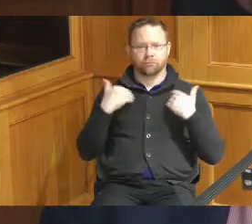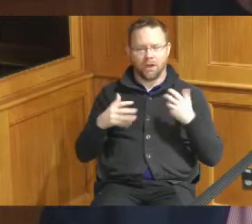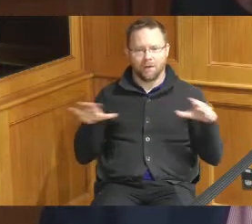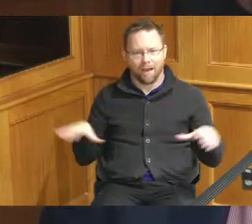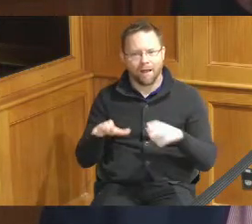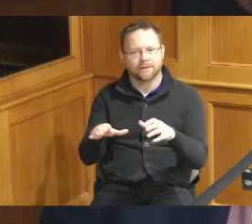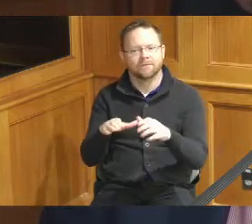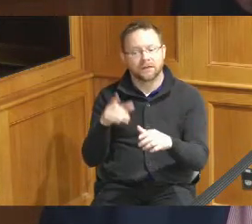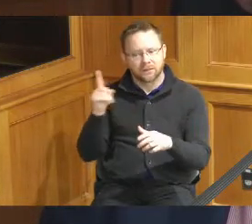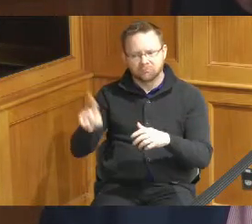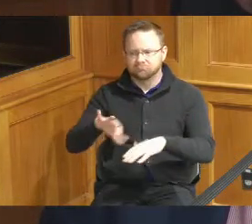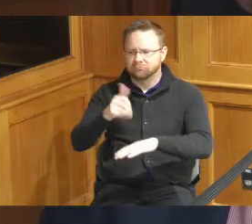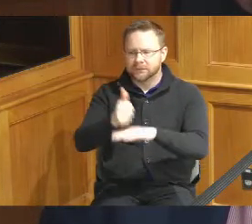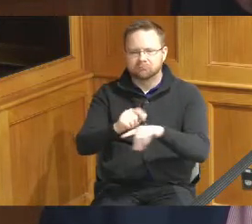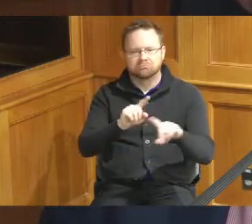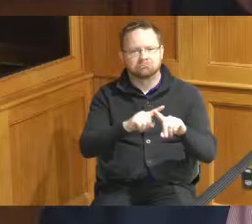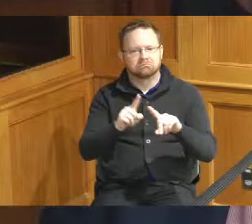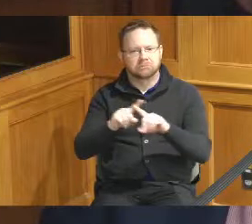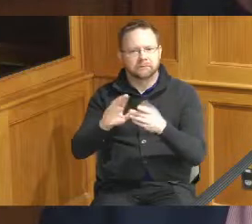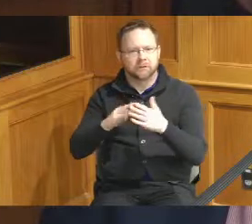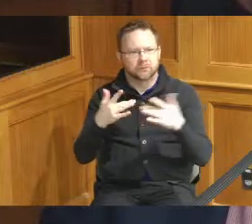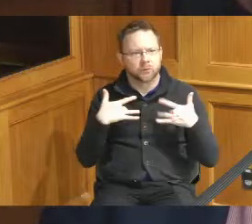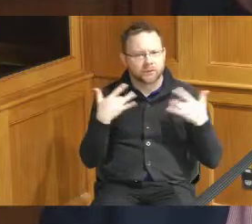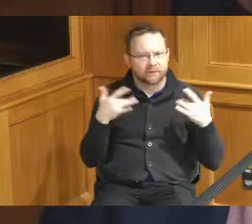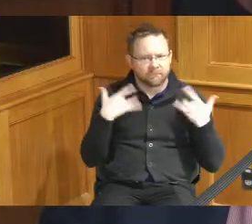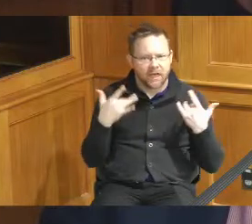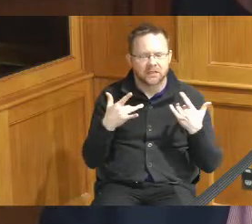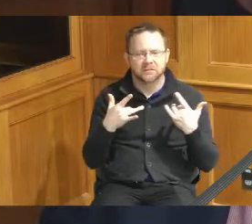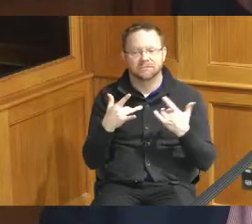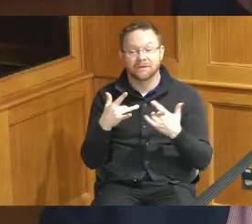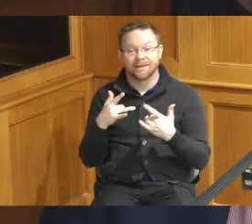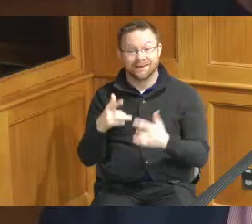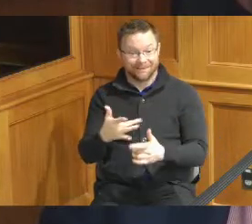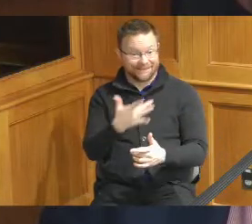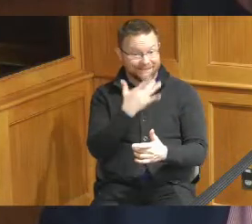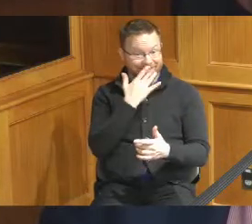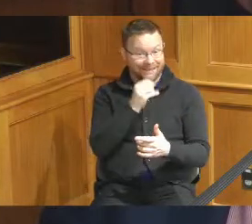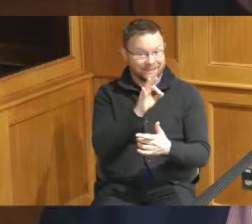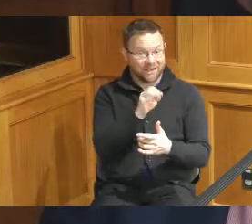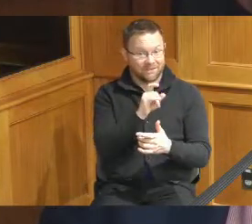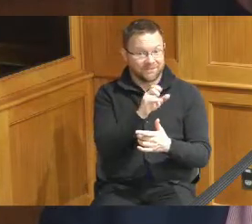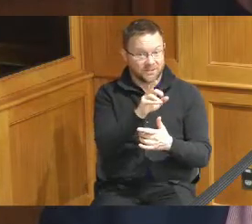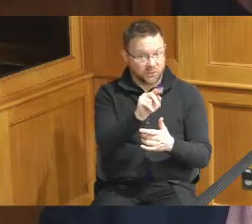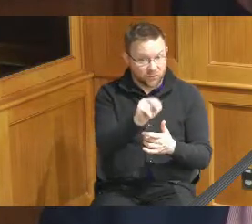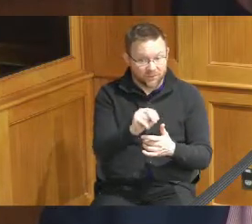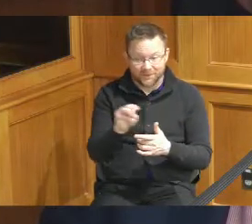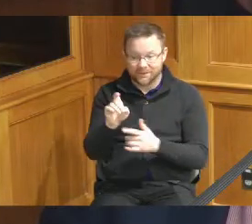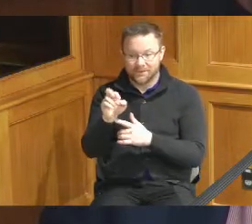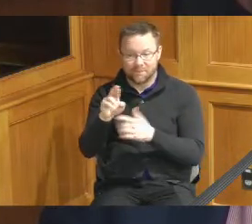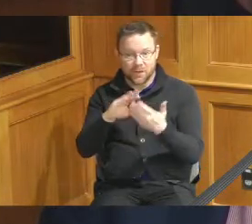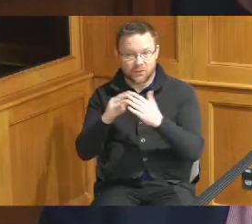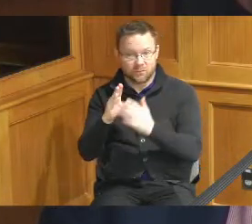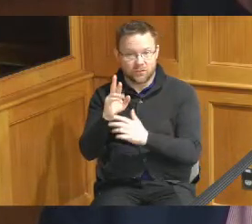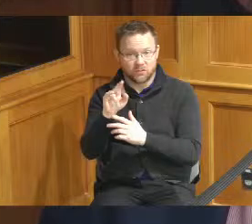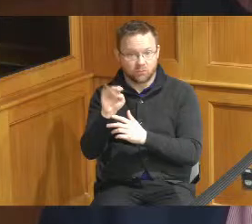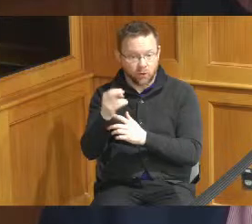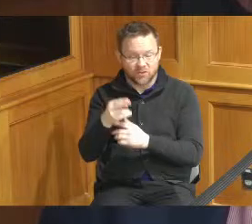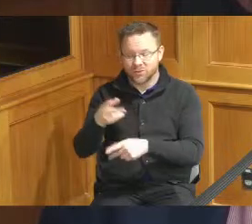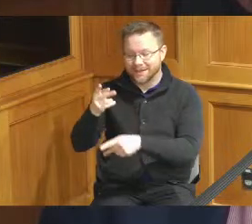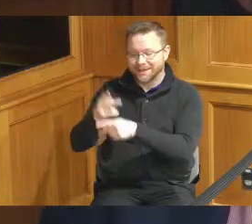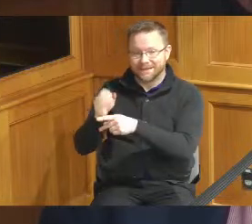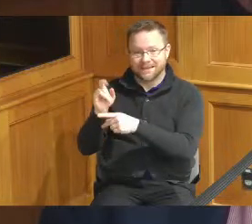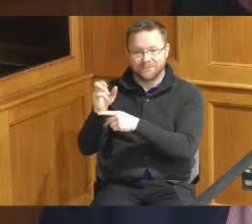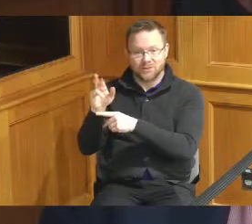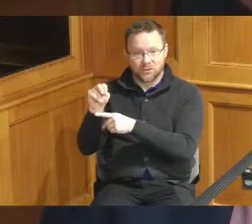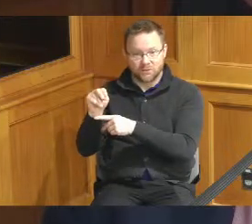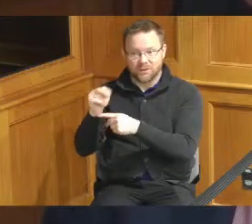community events and programs in Silverton, including the Taste of Silverton, the Mayor's Community Brunch, Keep Silverton Beautiful